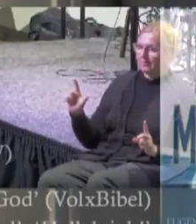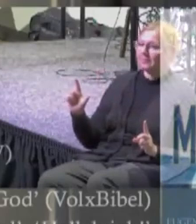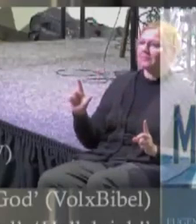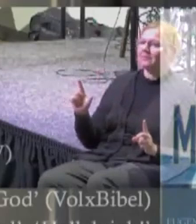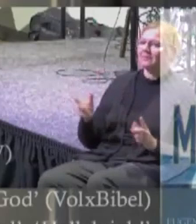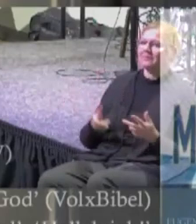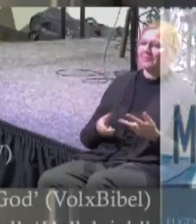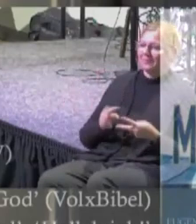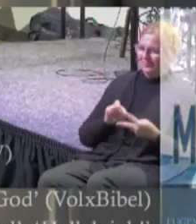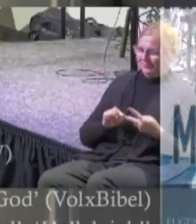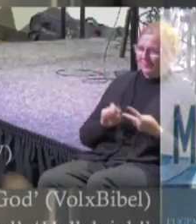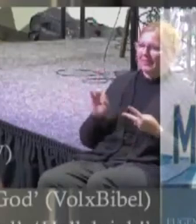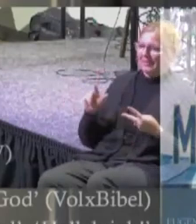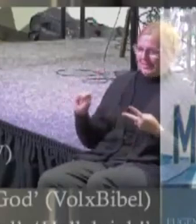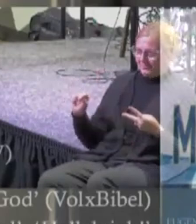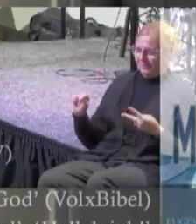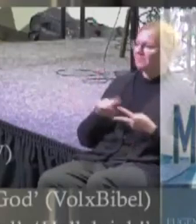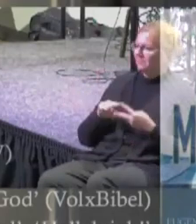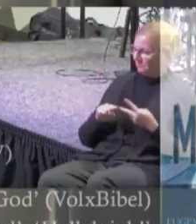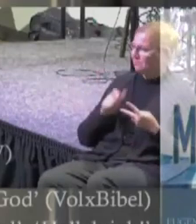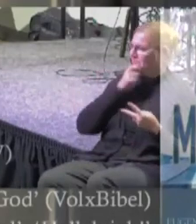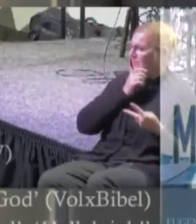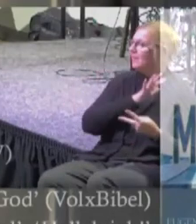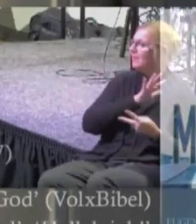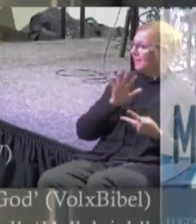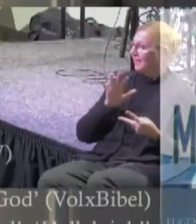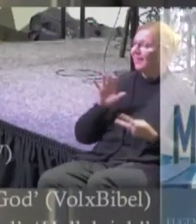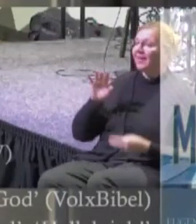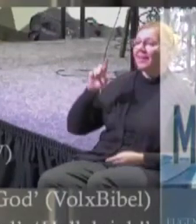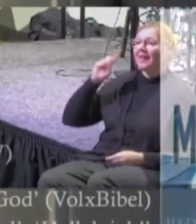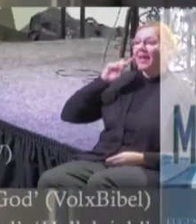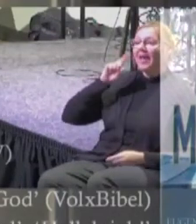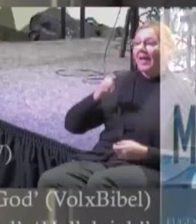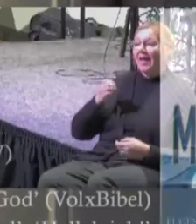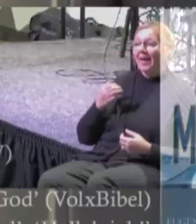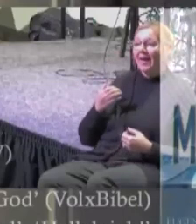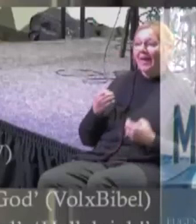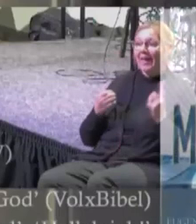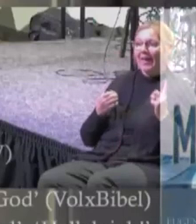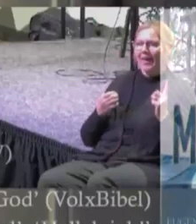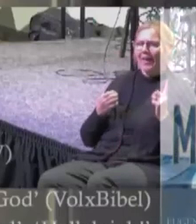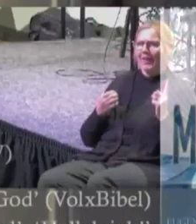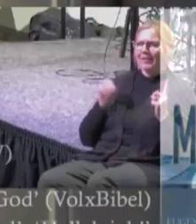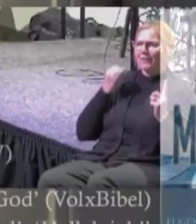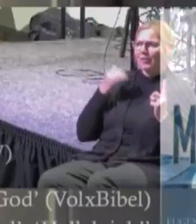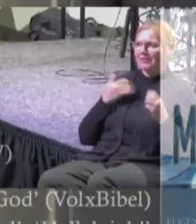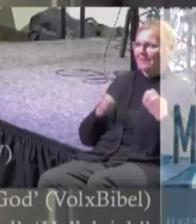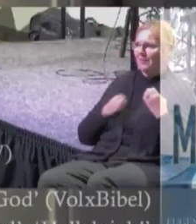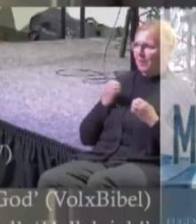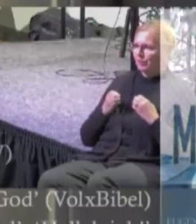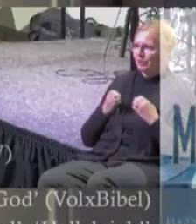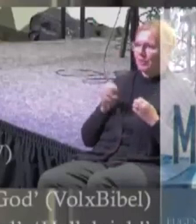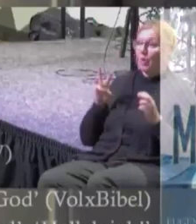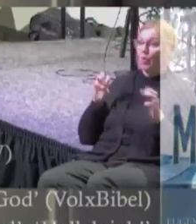Descriptive terms are cold. Idiophones have emotion. Ouch. Wow. Phew.